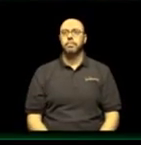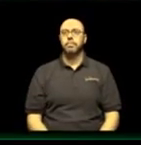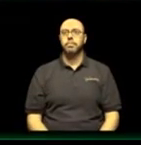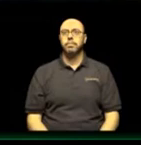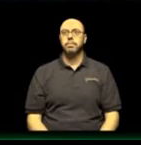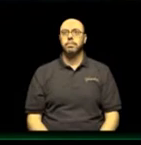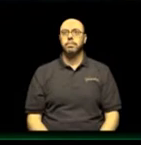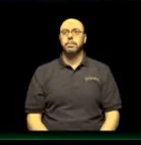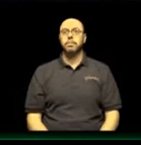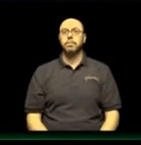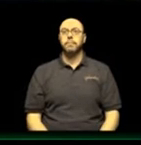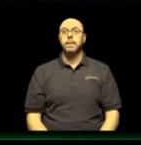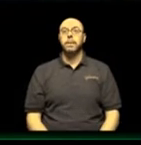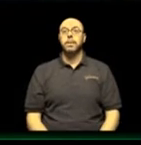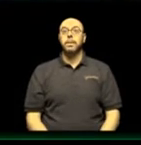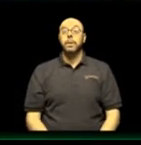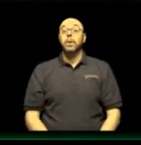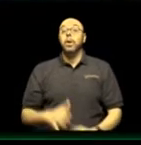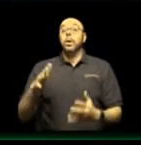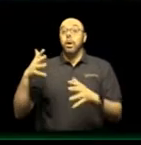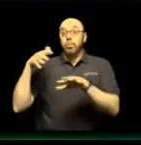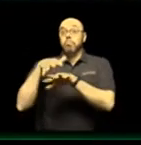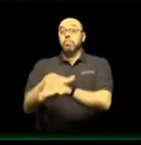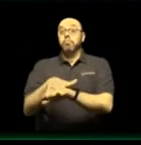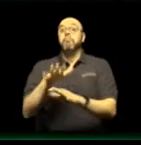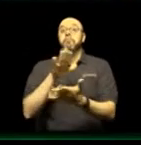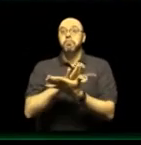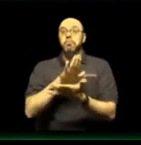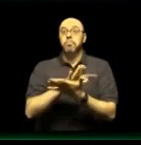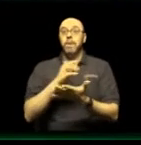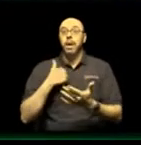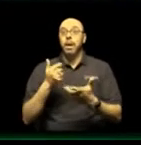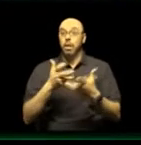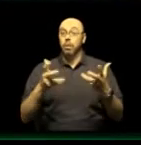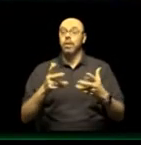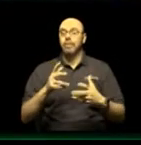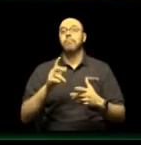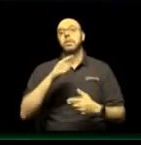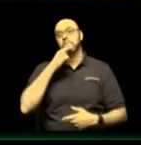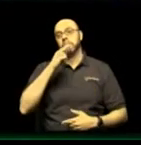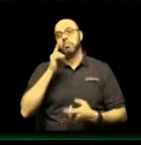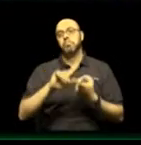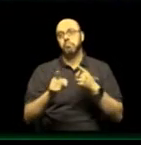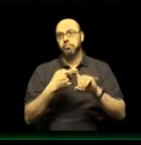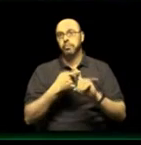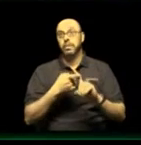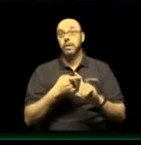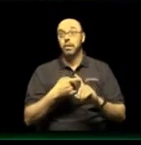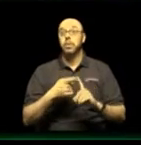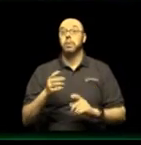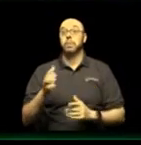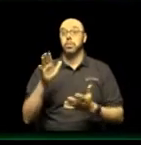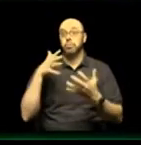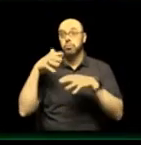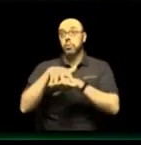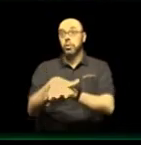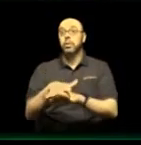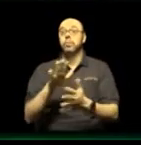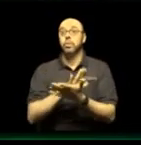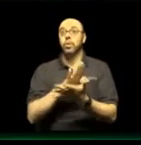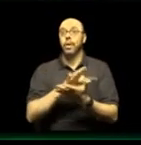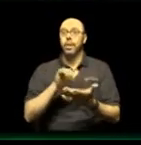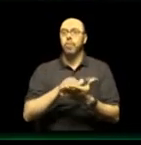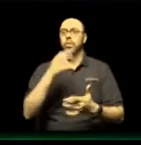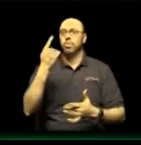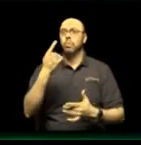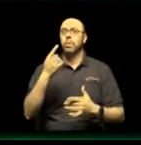deaf? In public school, I have lots of friends that hear aids. And in public school, I have one friend, he's